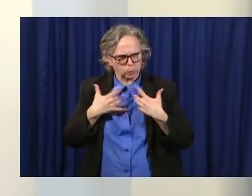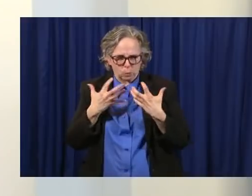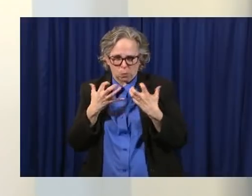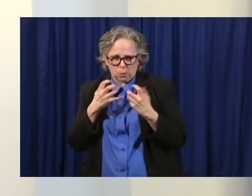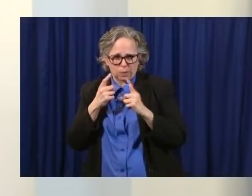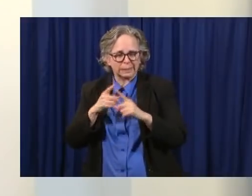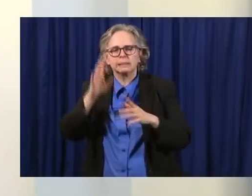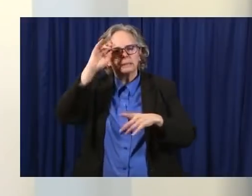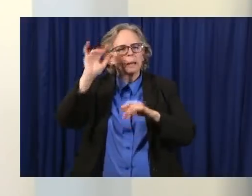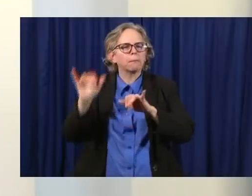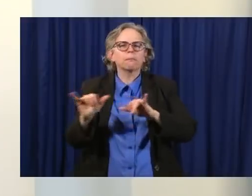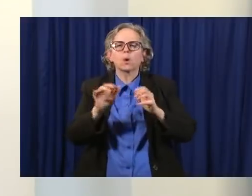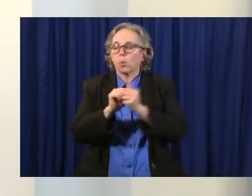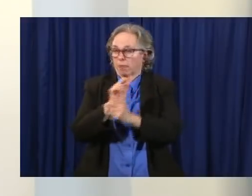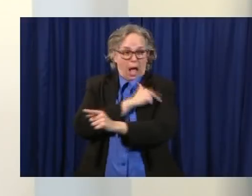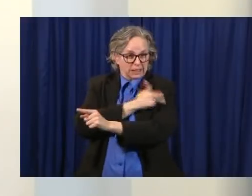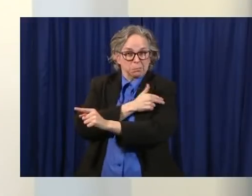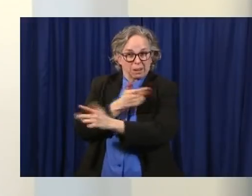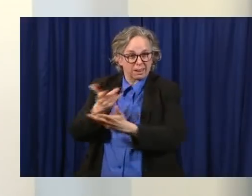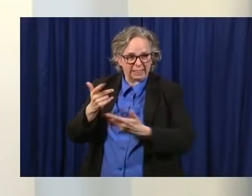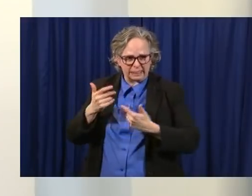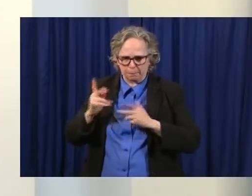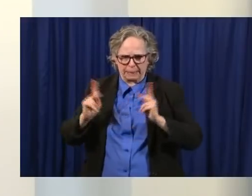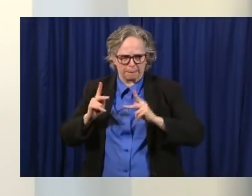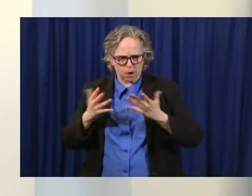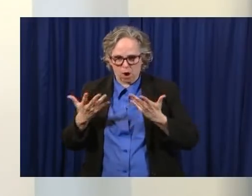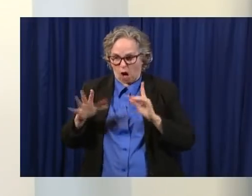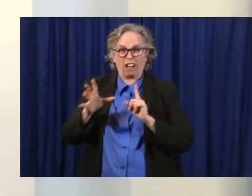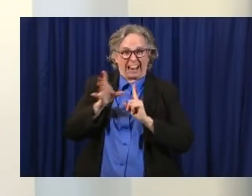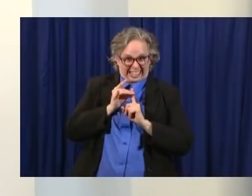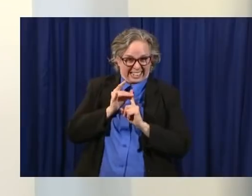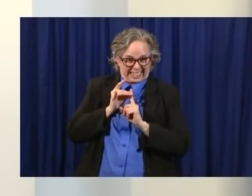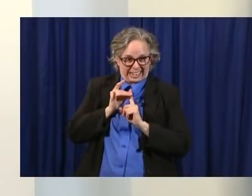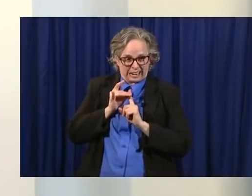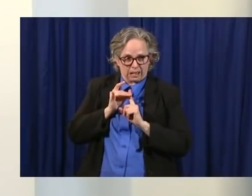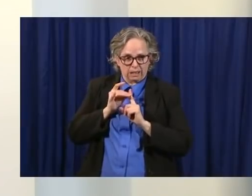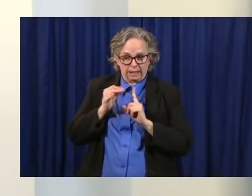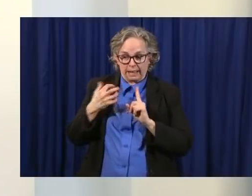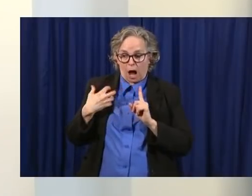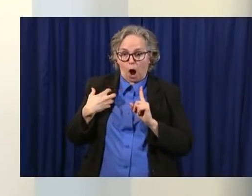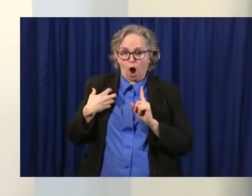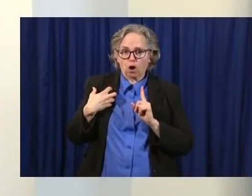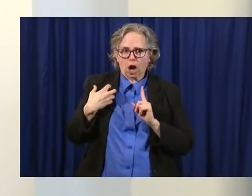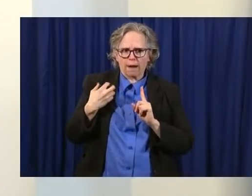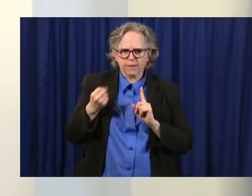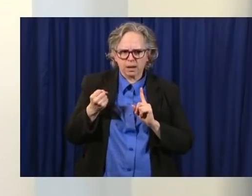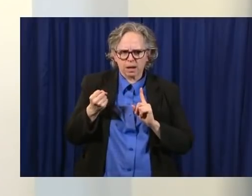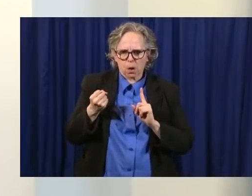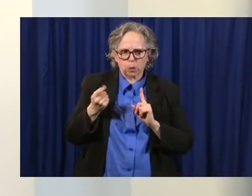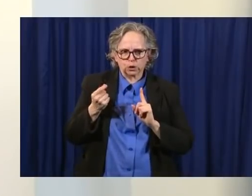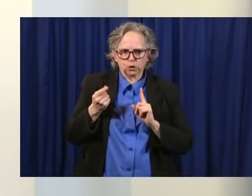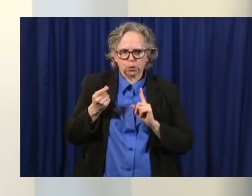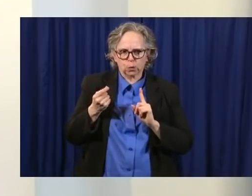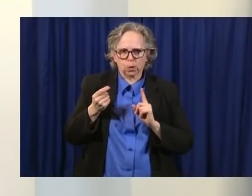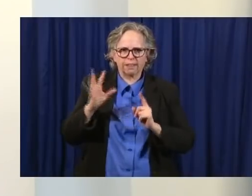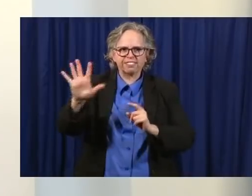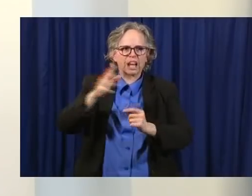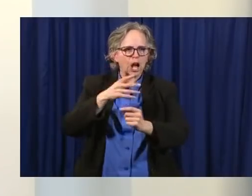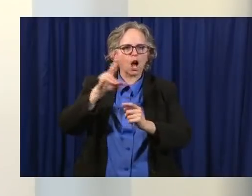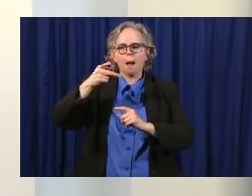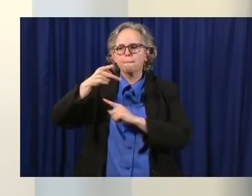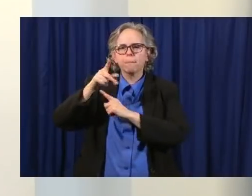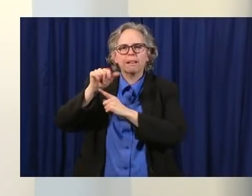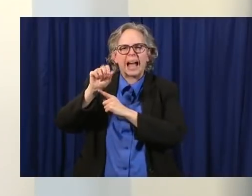people who have recovered and are donating their antibodies for convalescent plasma. So we're going to be doing that study